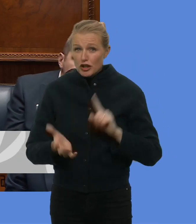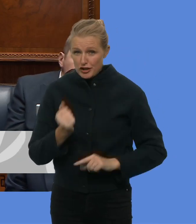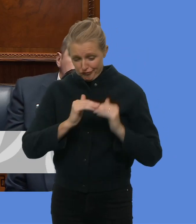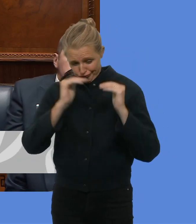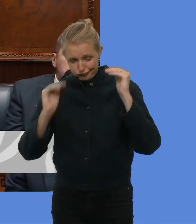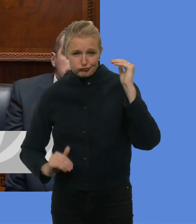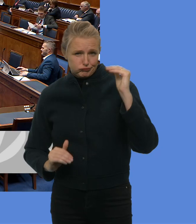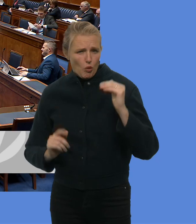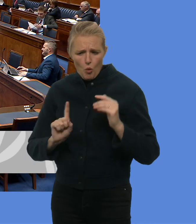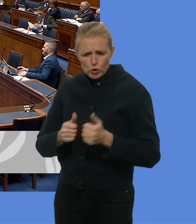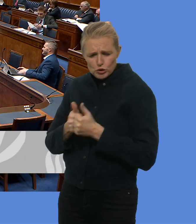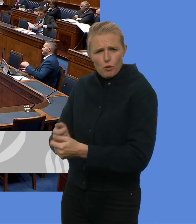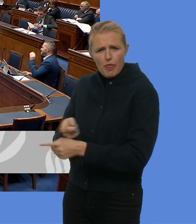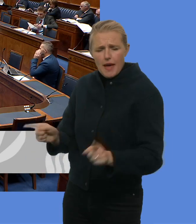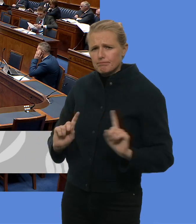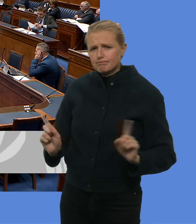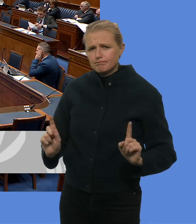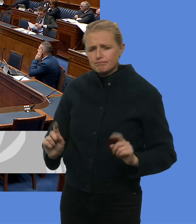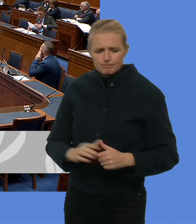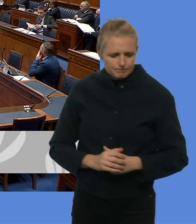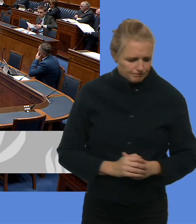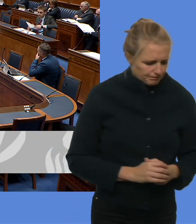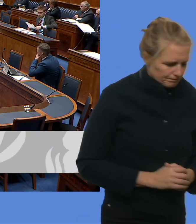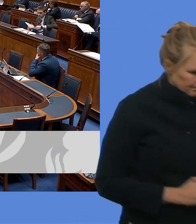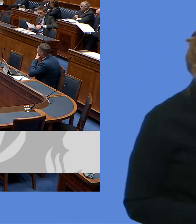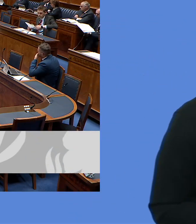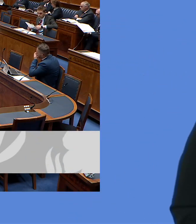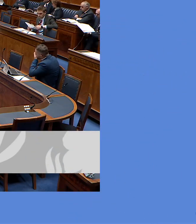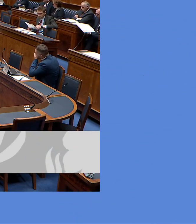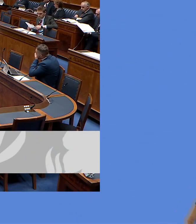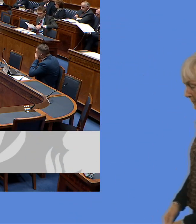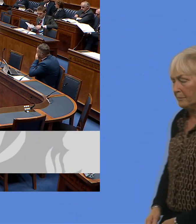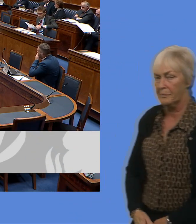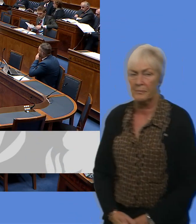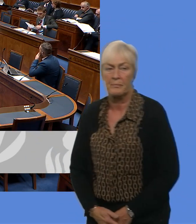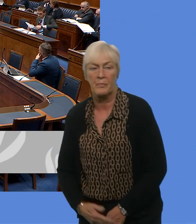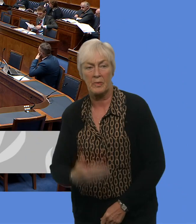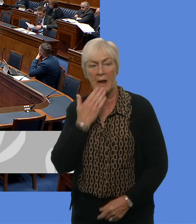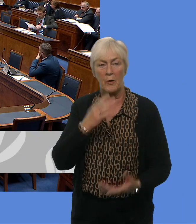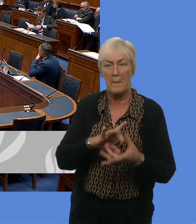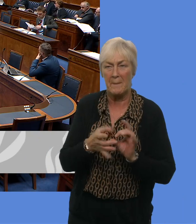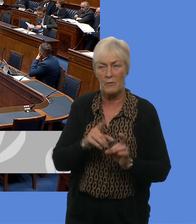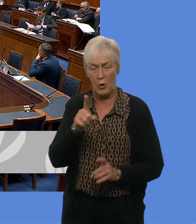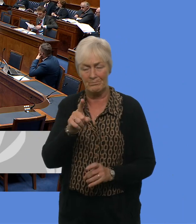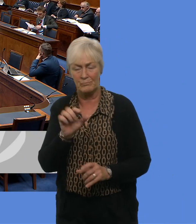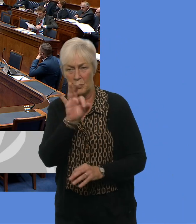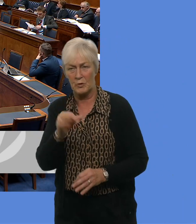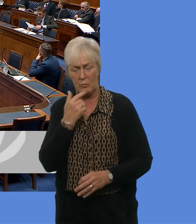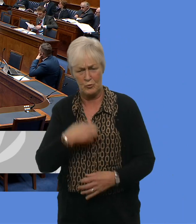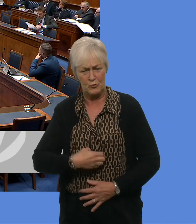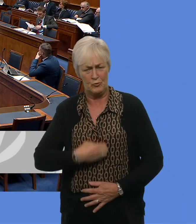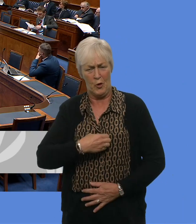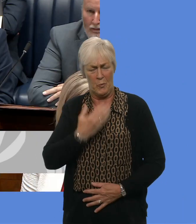underachievement in Northern Ireland? Minister. Well, thank you, Mr. Speaker, and I thank the member for his question, because I was shocked when I heard Pat